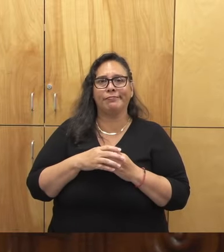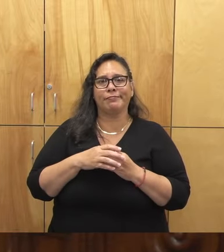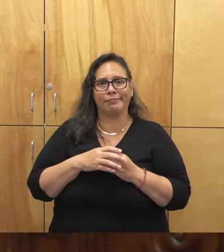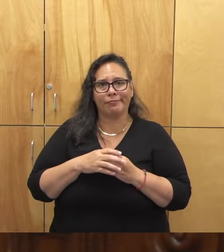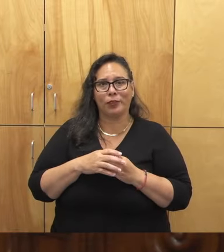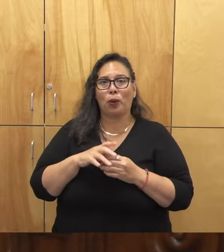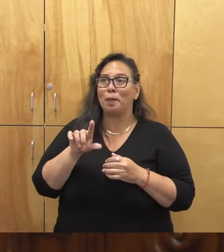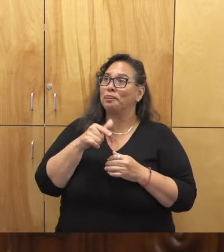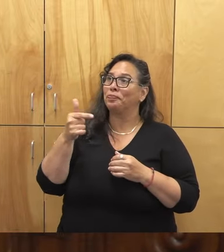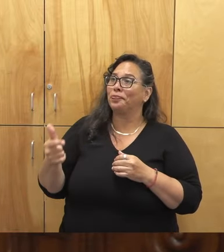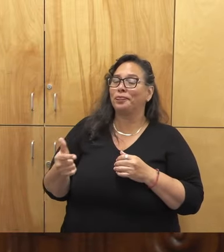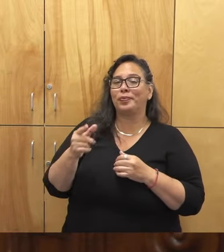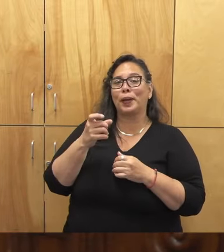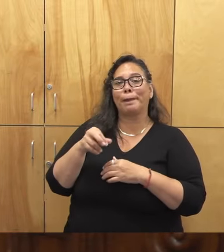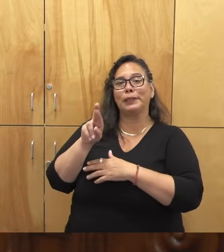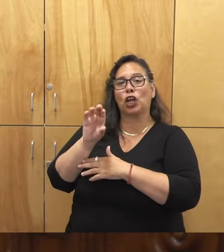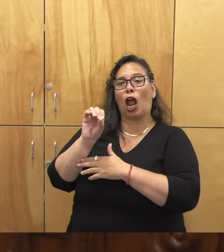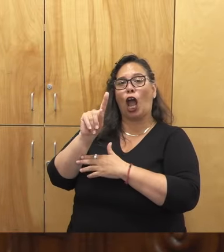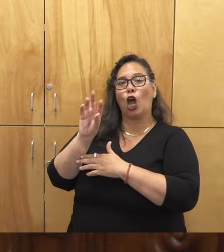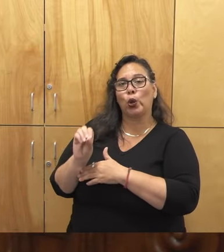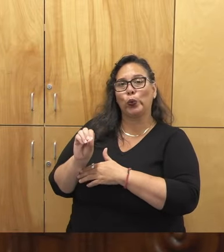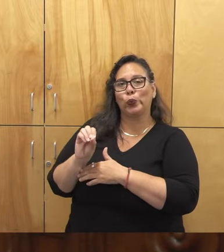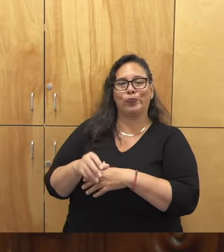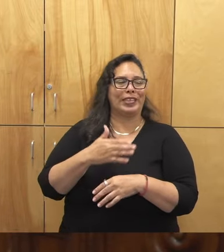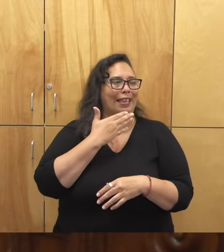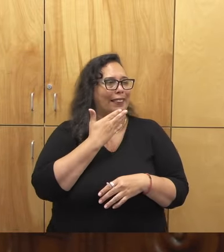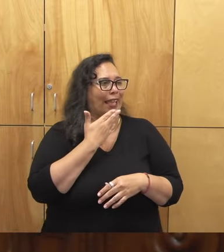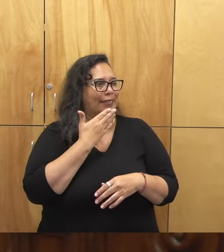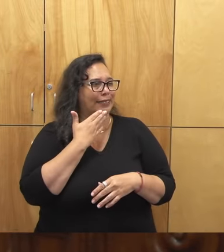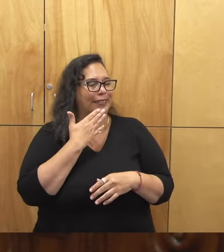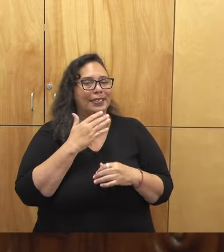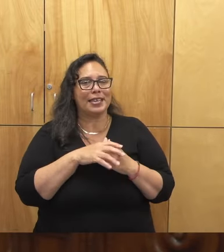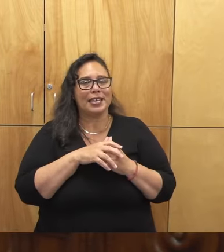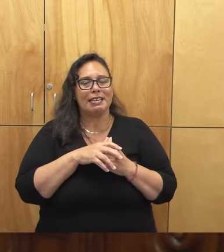Mr. Otto. Great. Thanks. So I want to